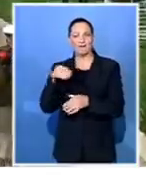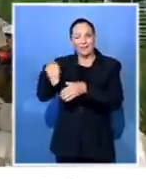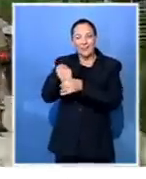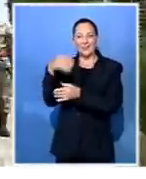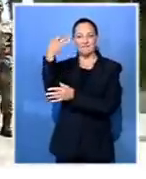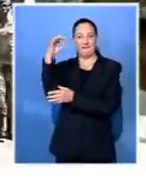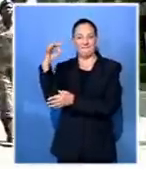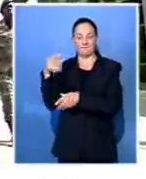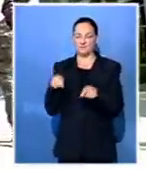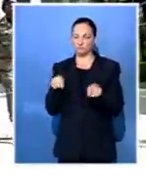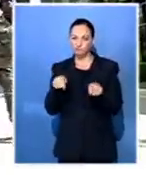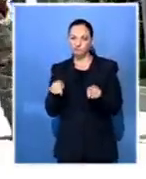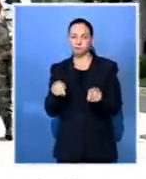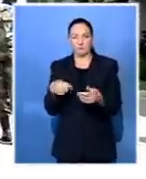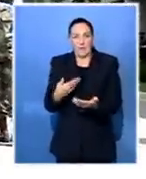was ably